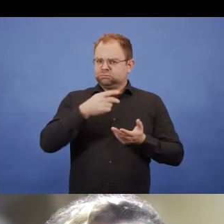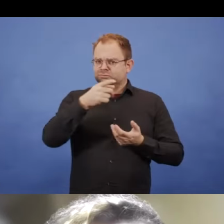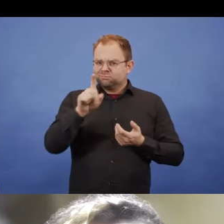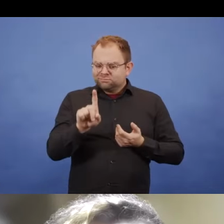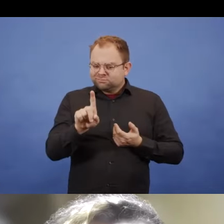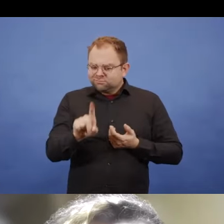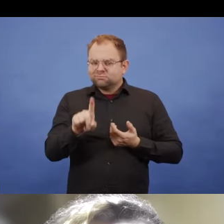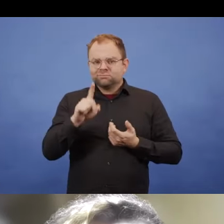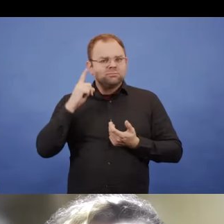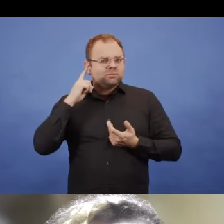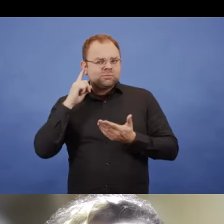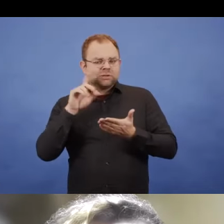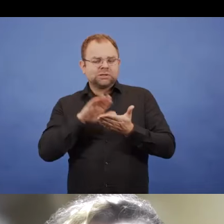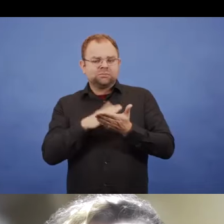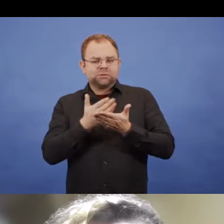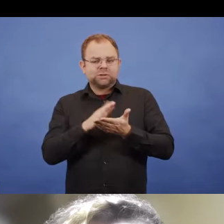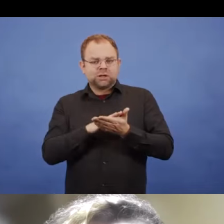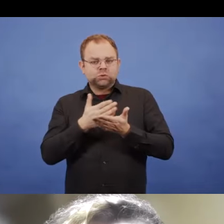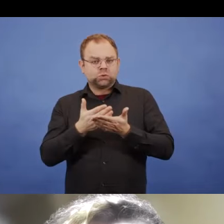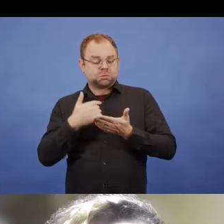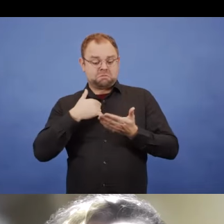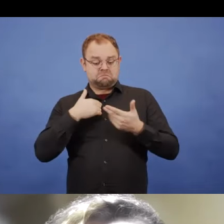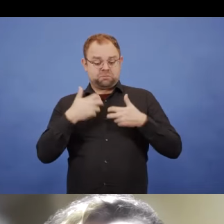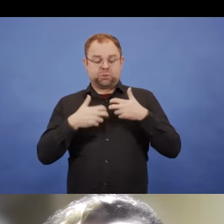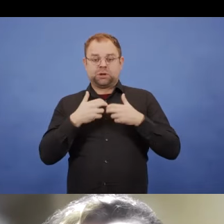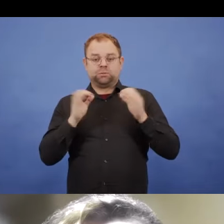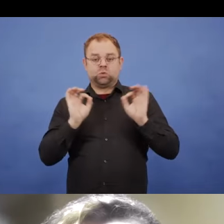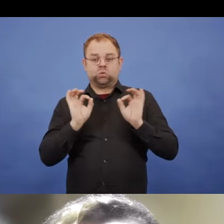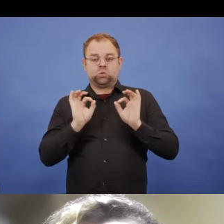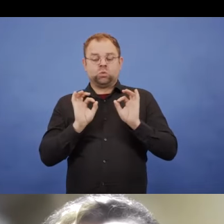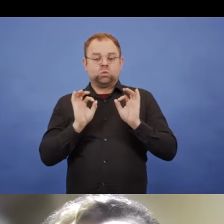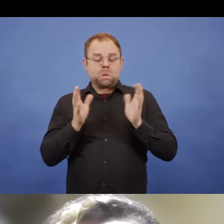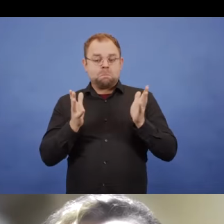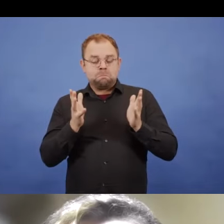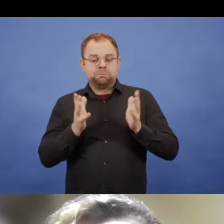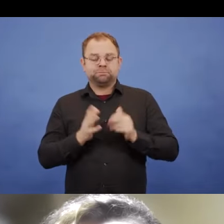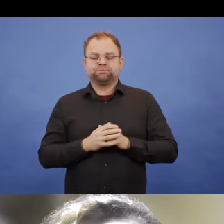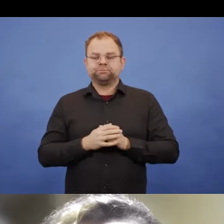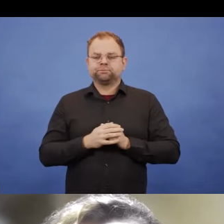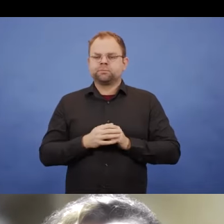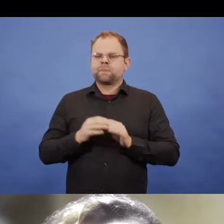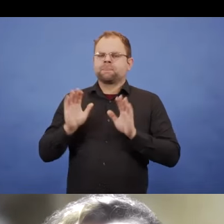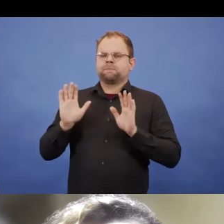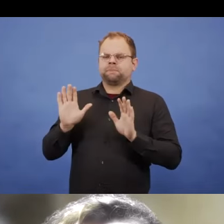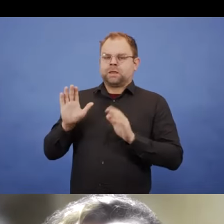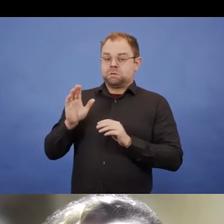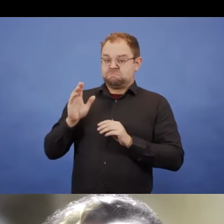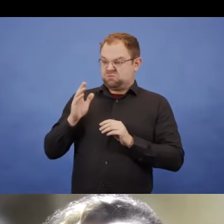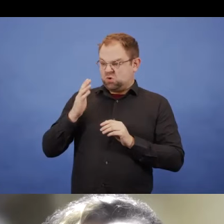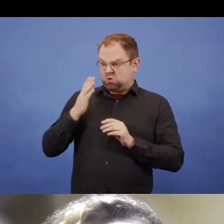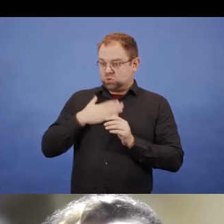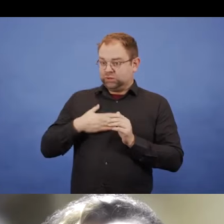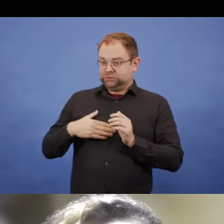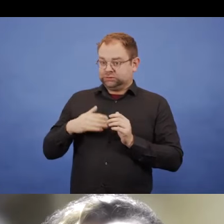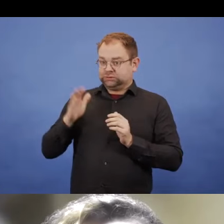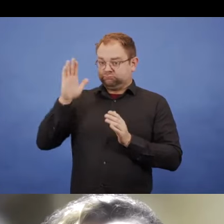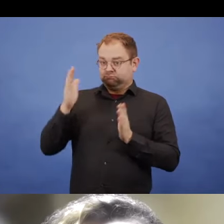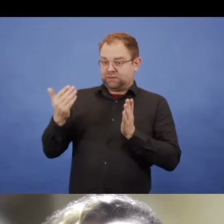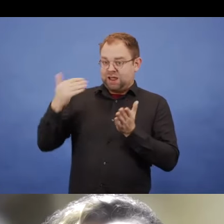Let me know if you want me to start over for this. Díganme si quieren que vuelva a empezar con